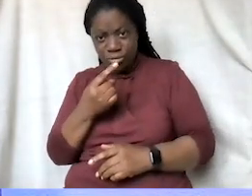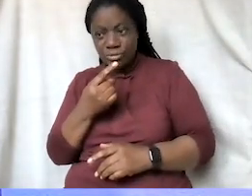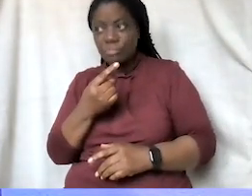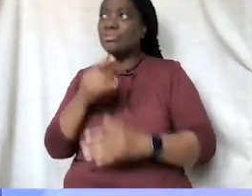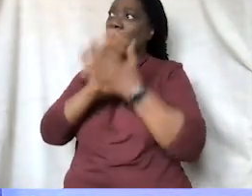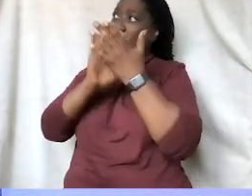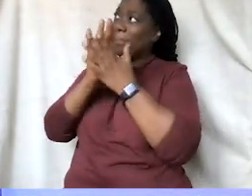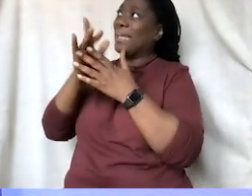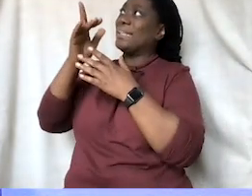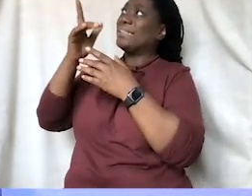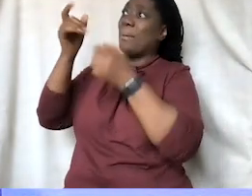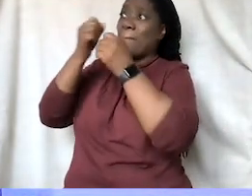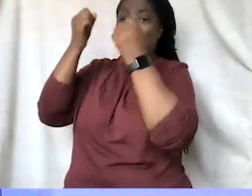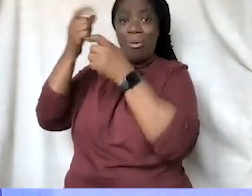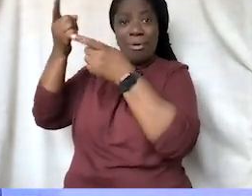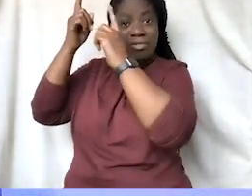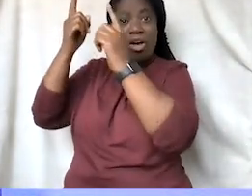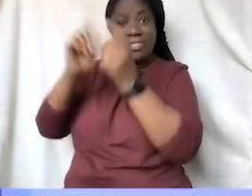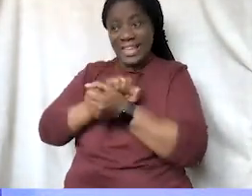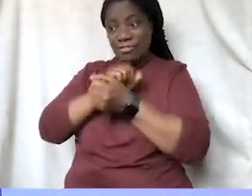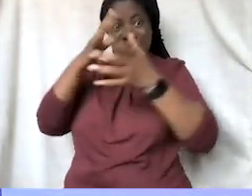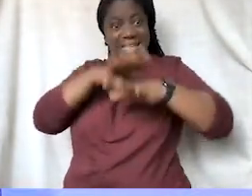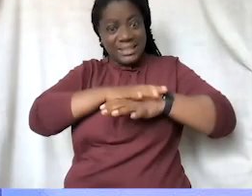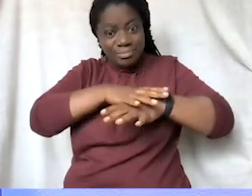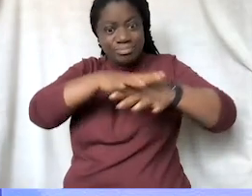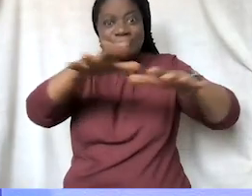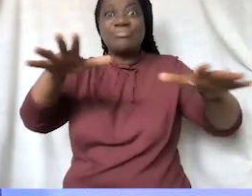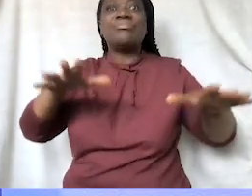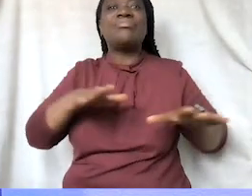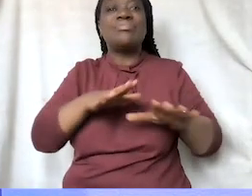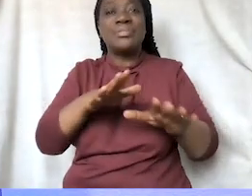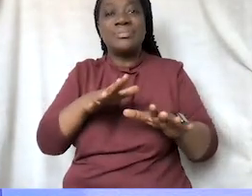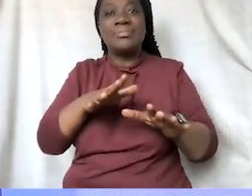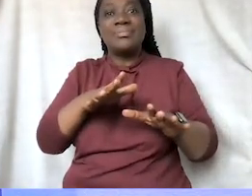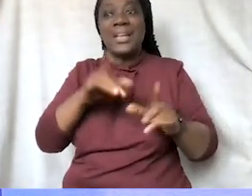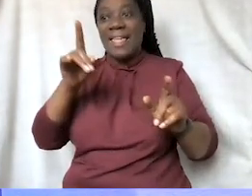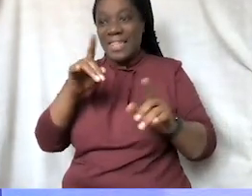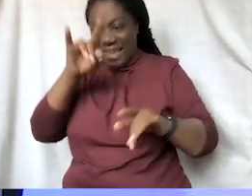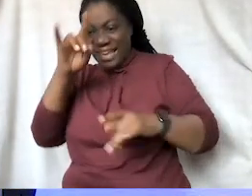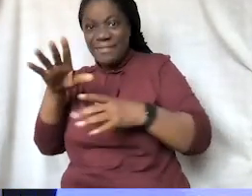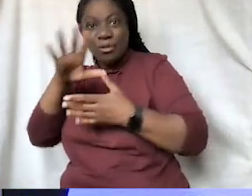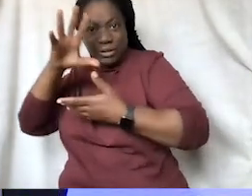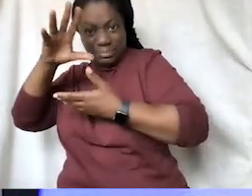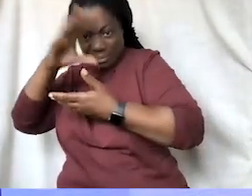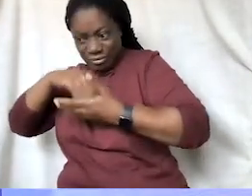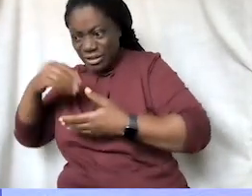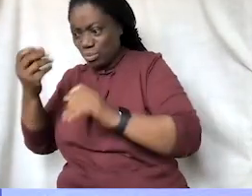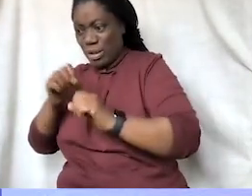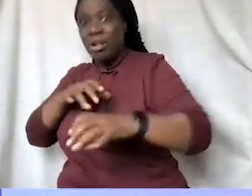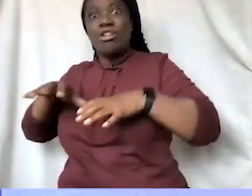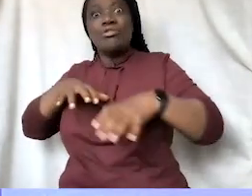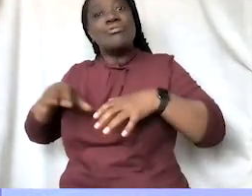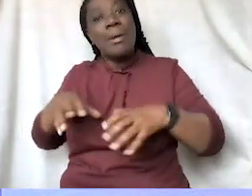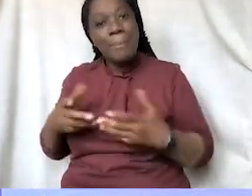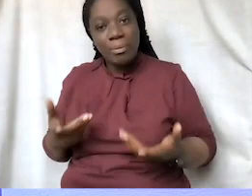pray that the demons in hell will tremble. I've come by to tell someone that God